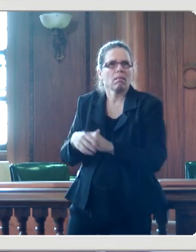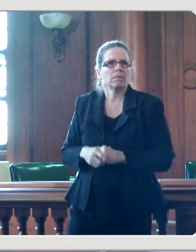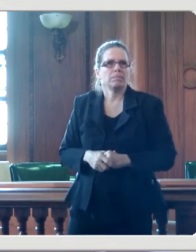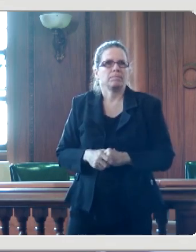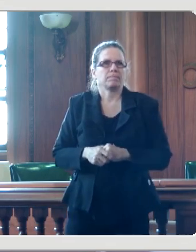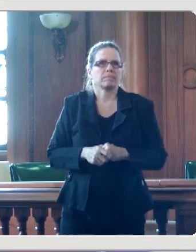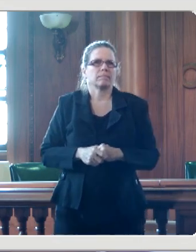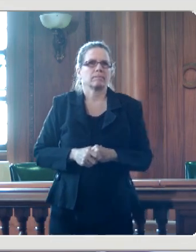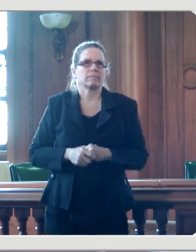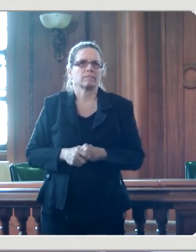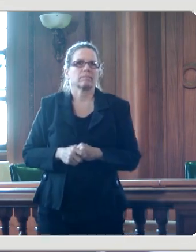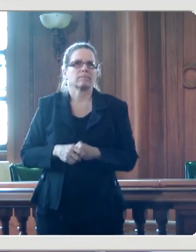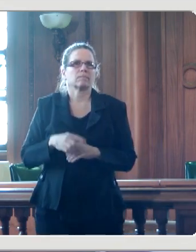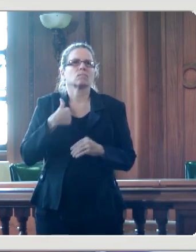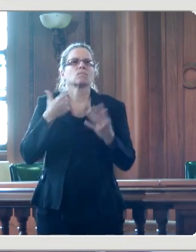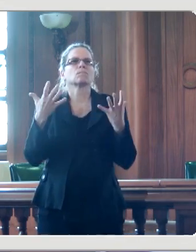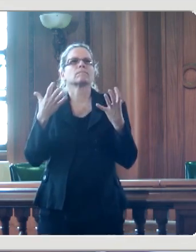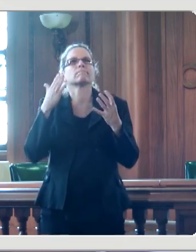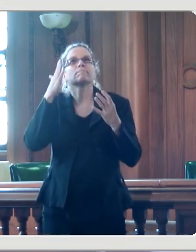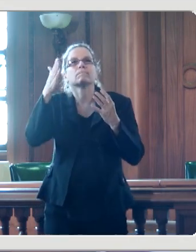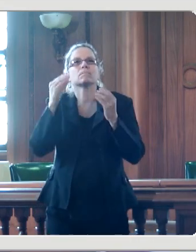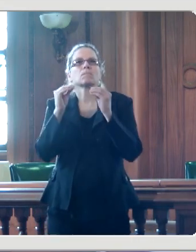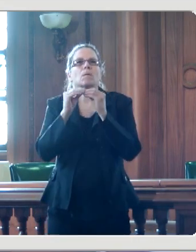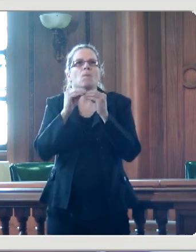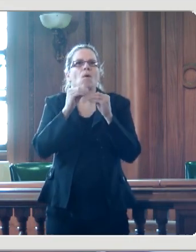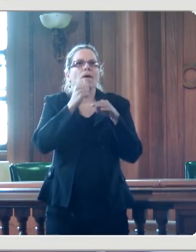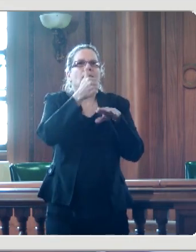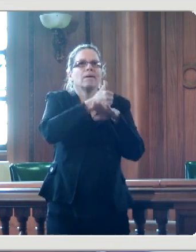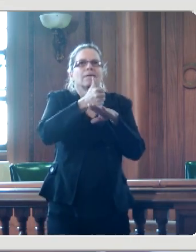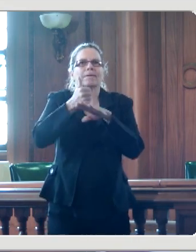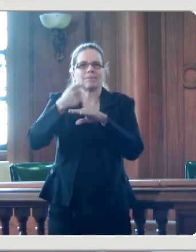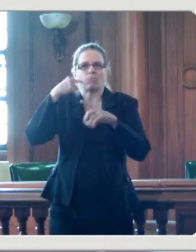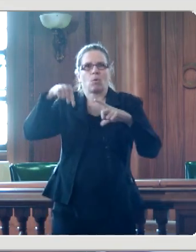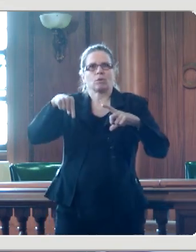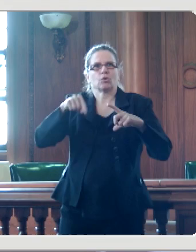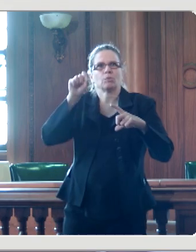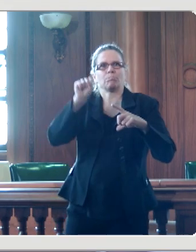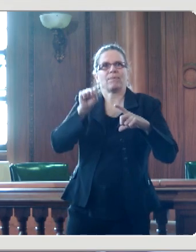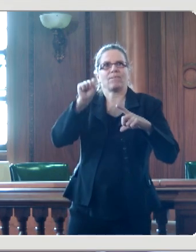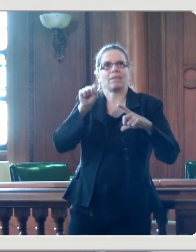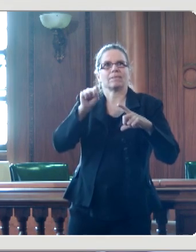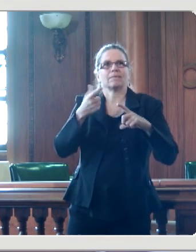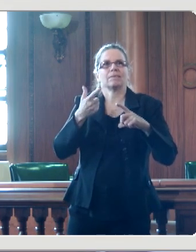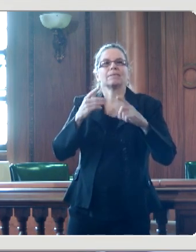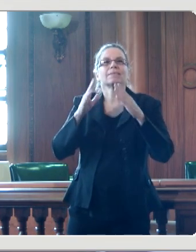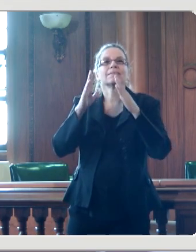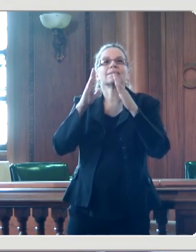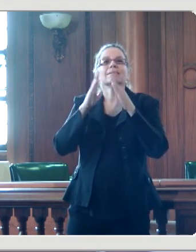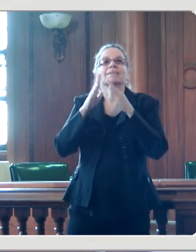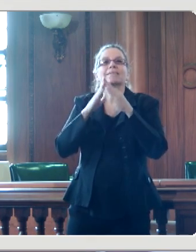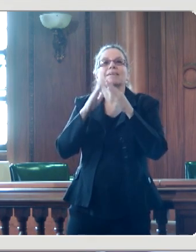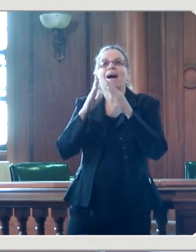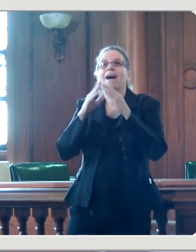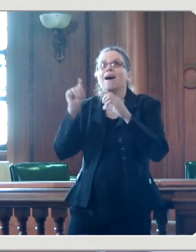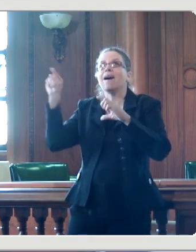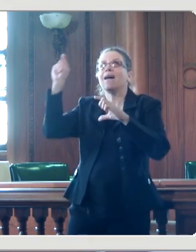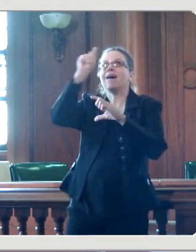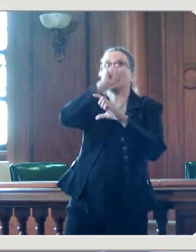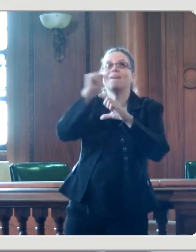in Springfield. Everybody wants to come to Springfield, I realize that, but that at times will make for a long line. So